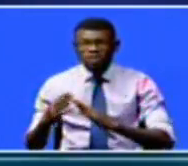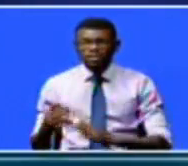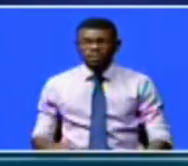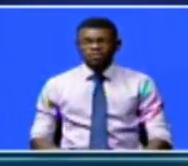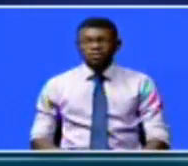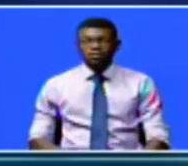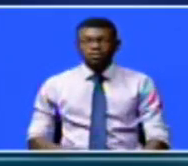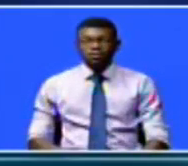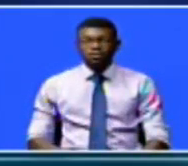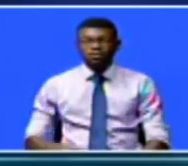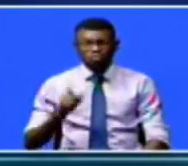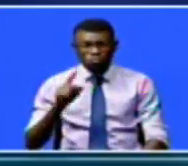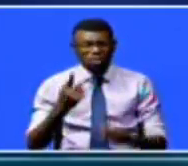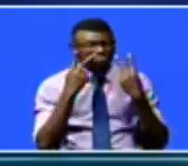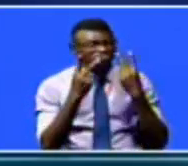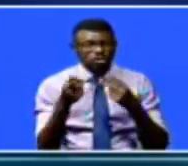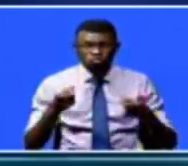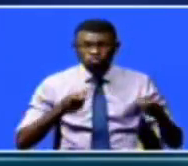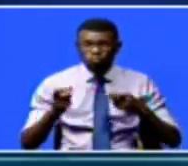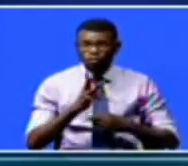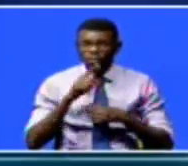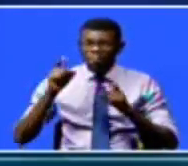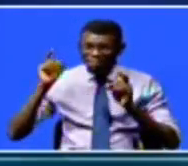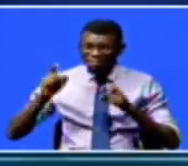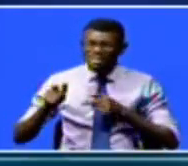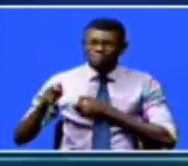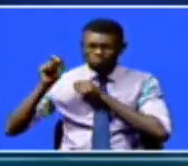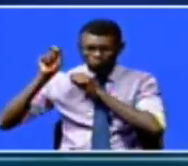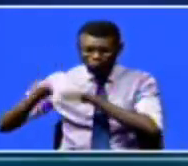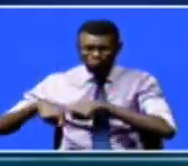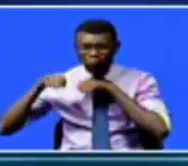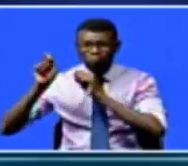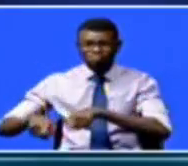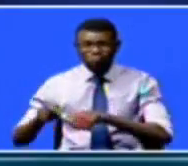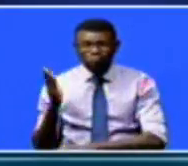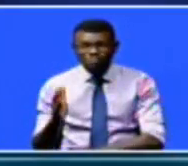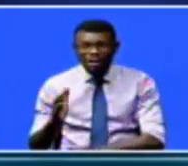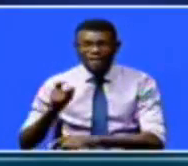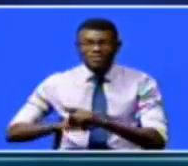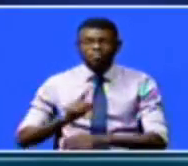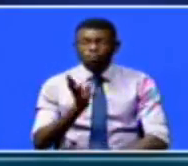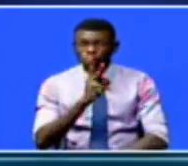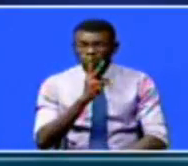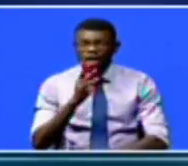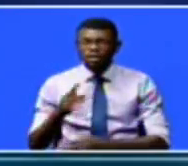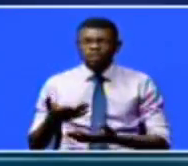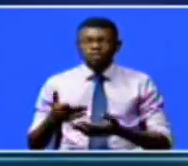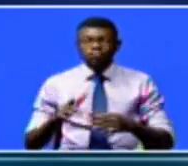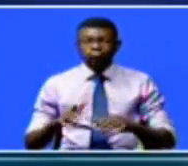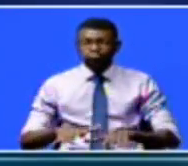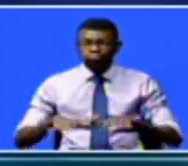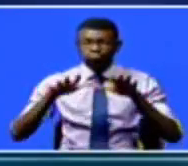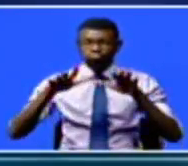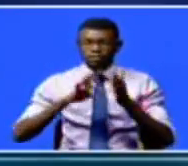us to check this particular water, we have to dig this check dam so that when water comes out, first of all they